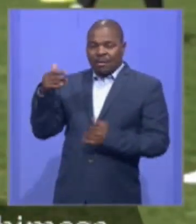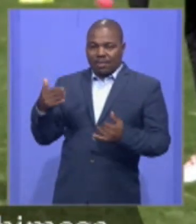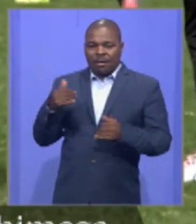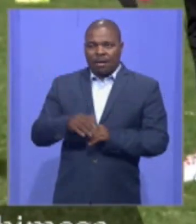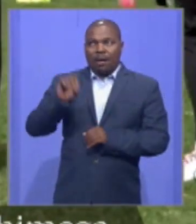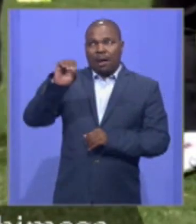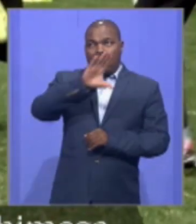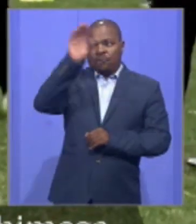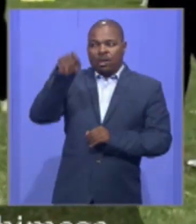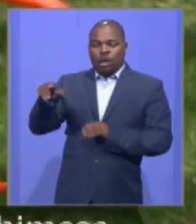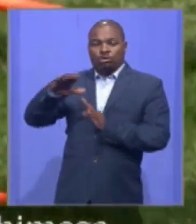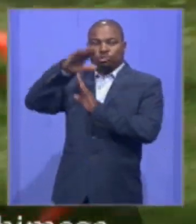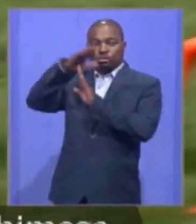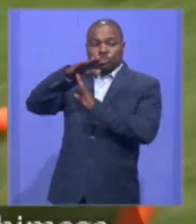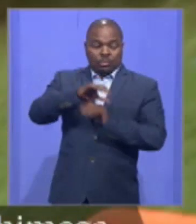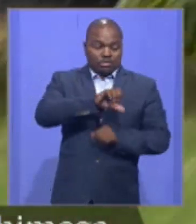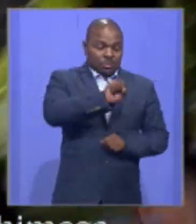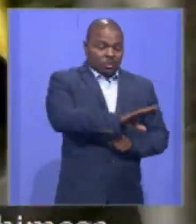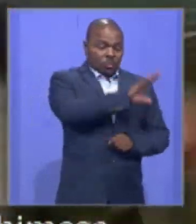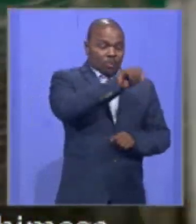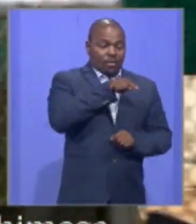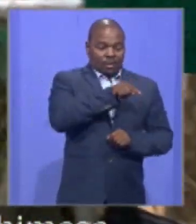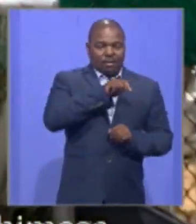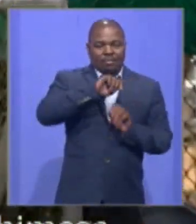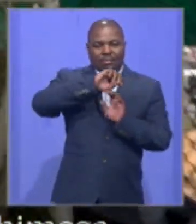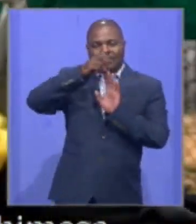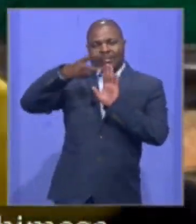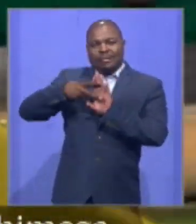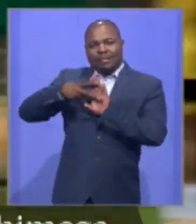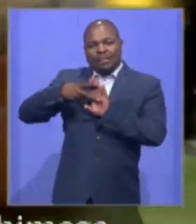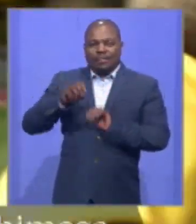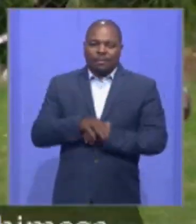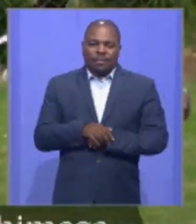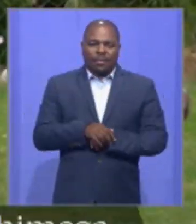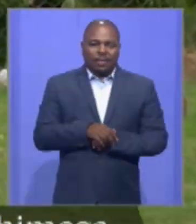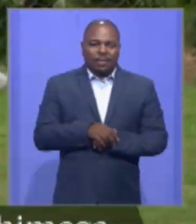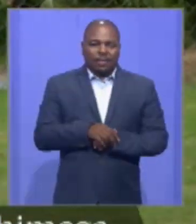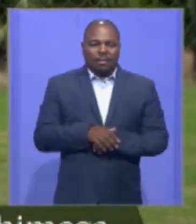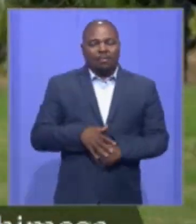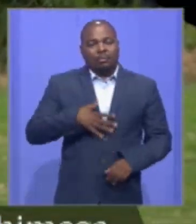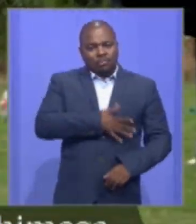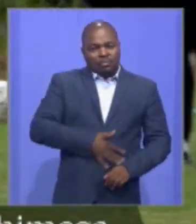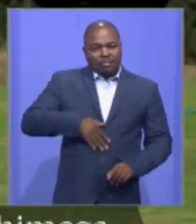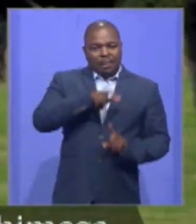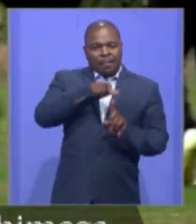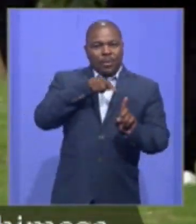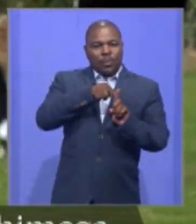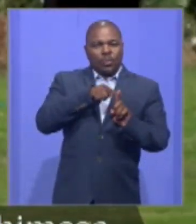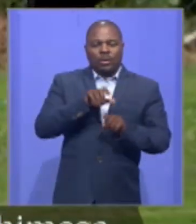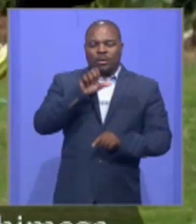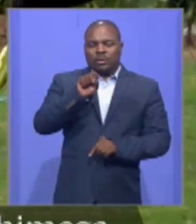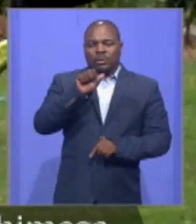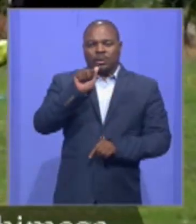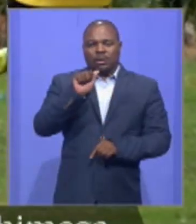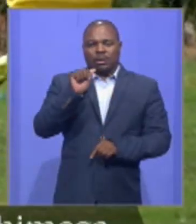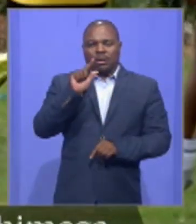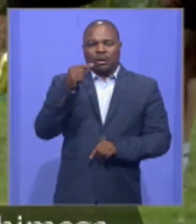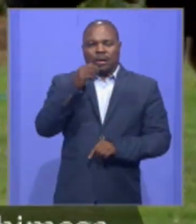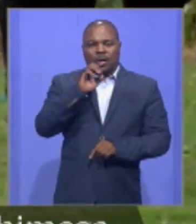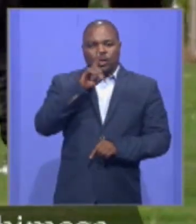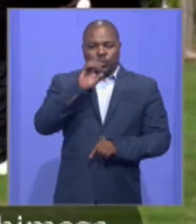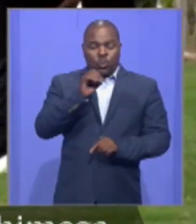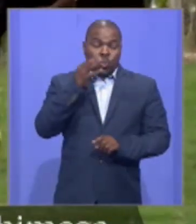pele ka Afrika gomme Afrika Borwa e maemong a bobedi. Moralo ka gare wa banyana Gabriela Salgado o re